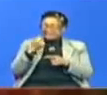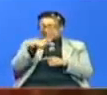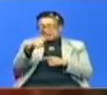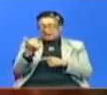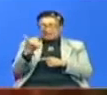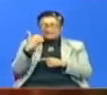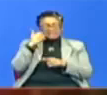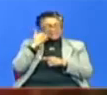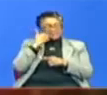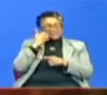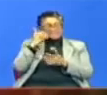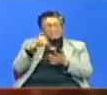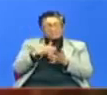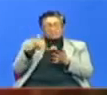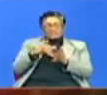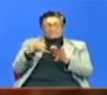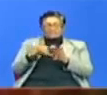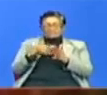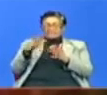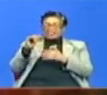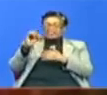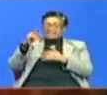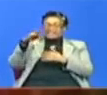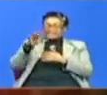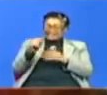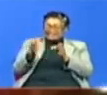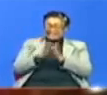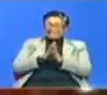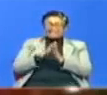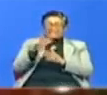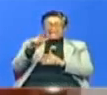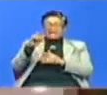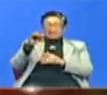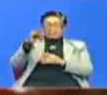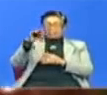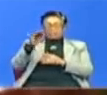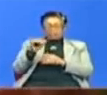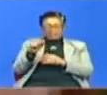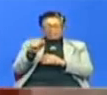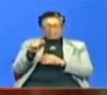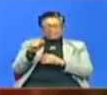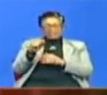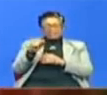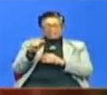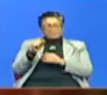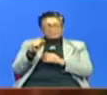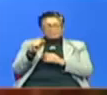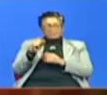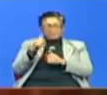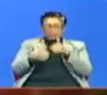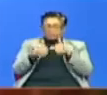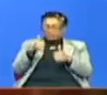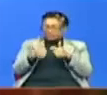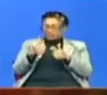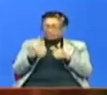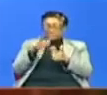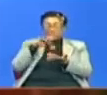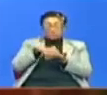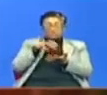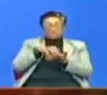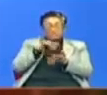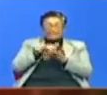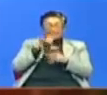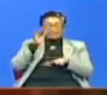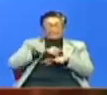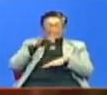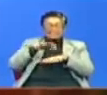including rheumatoid arthritis and systemic lupus erythematosus, which is a condition that affects the